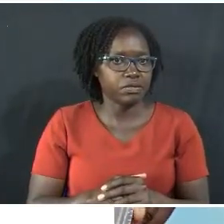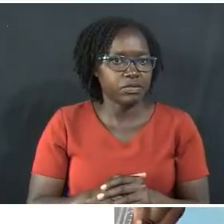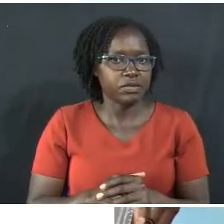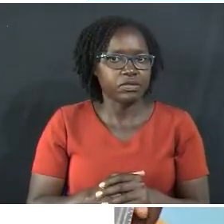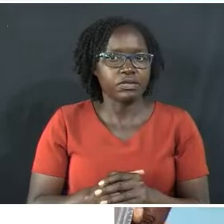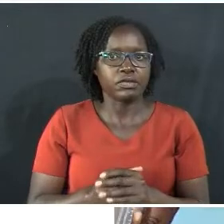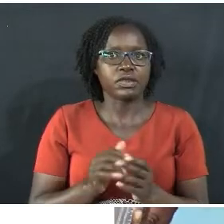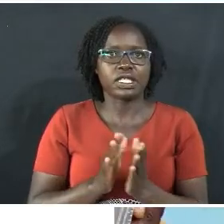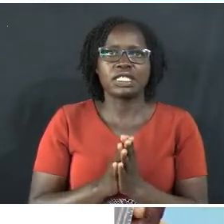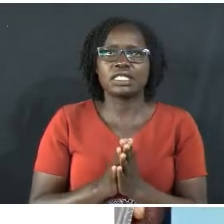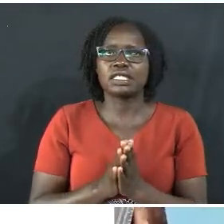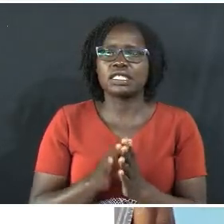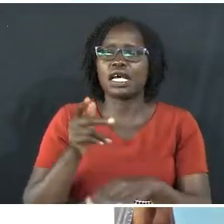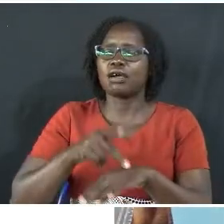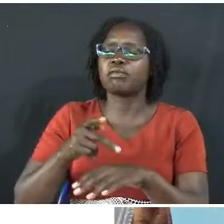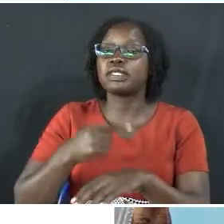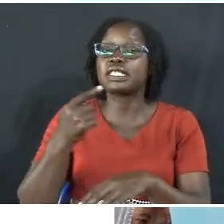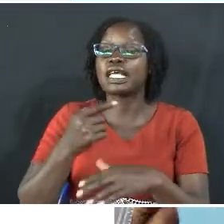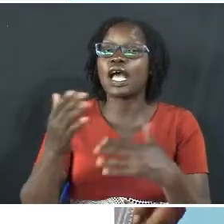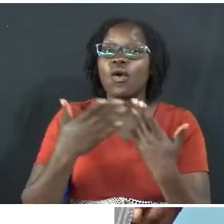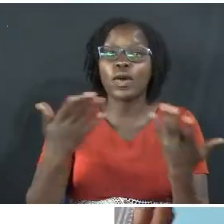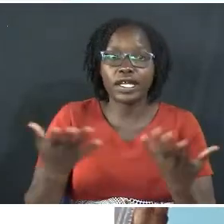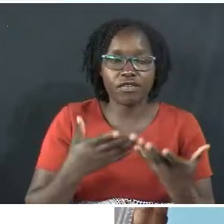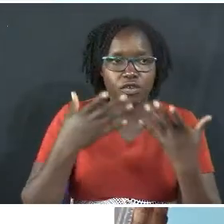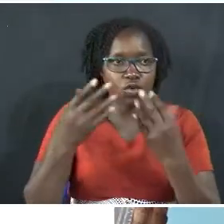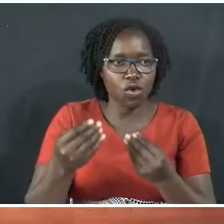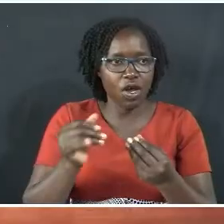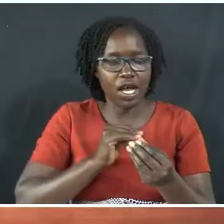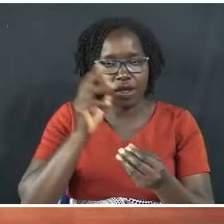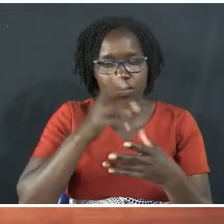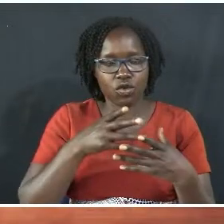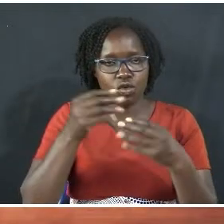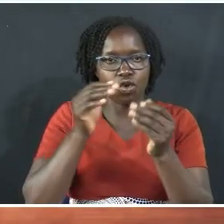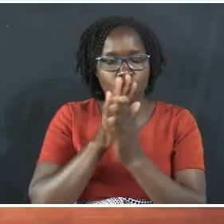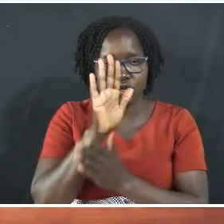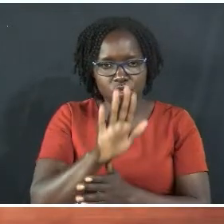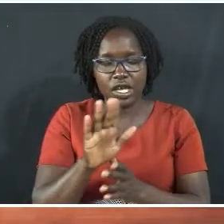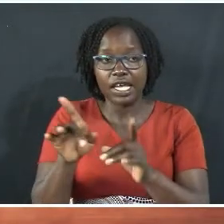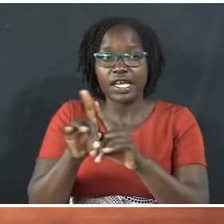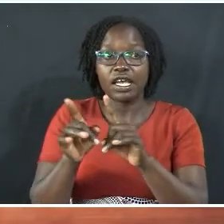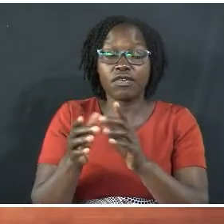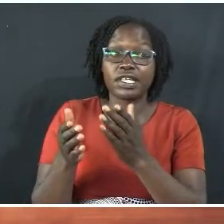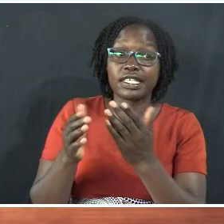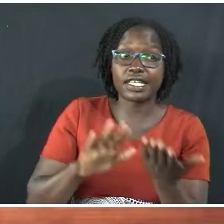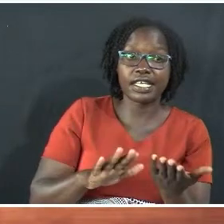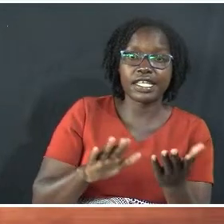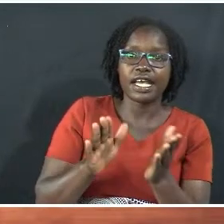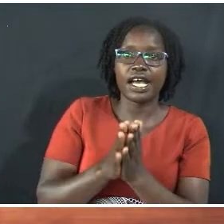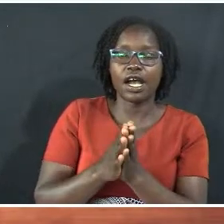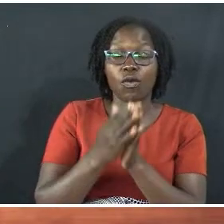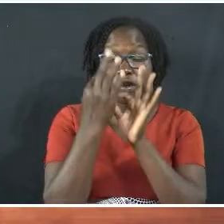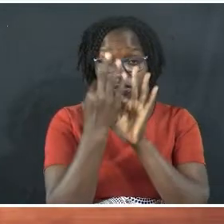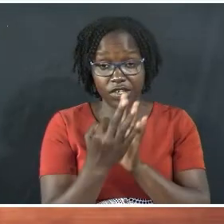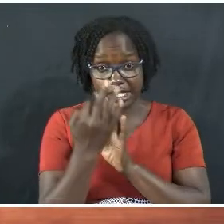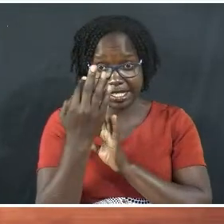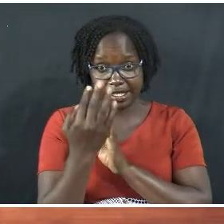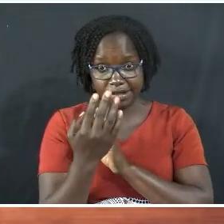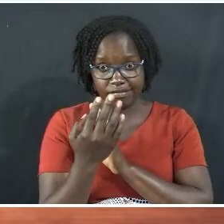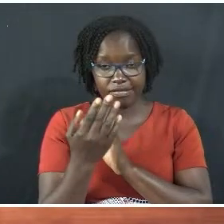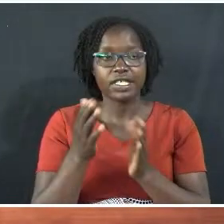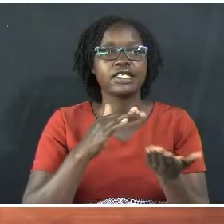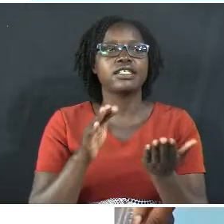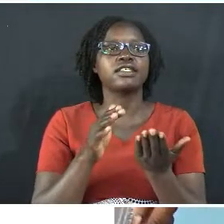Peter said, "Lord, wherever you go, I will go with you. Even death, I will face death with you."